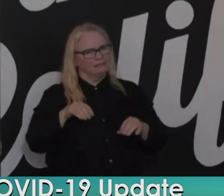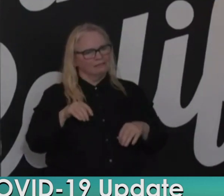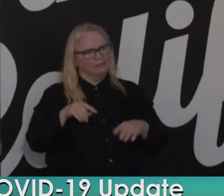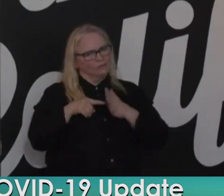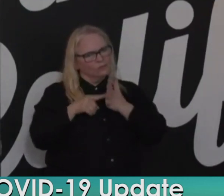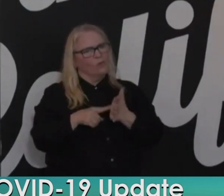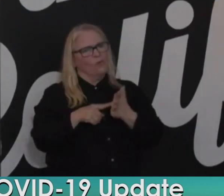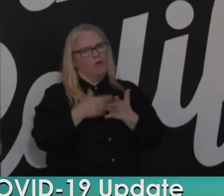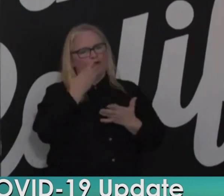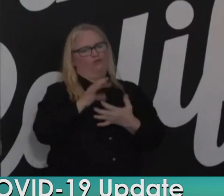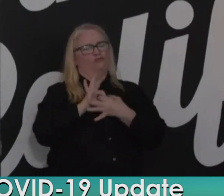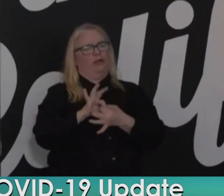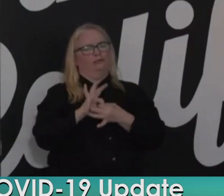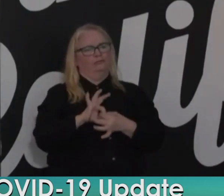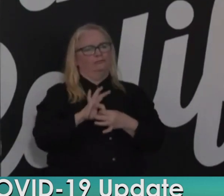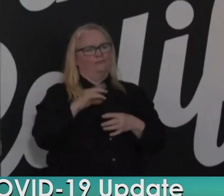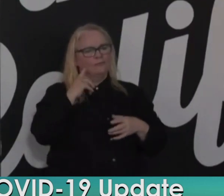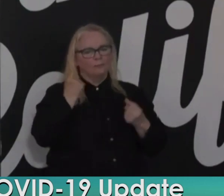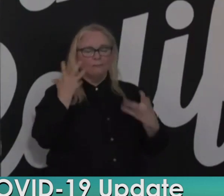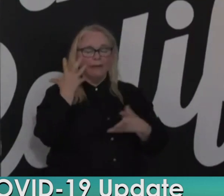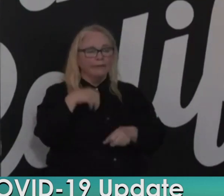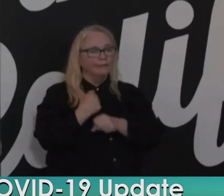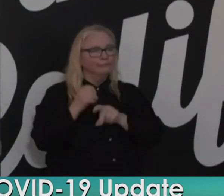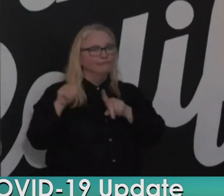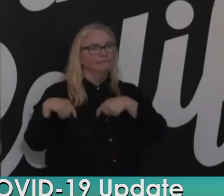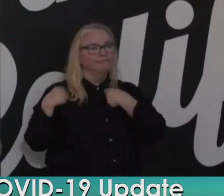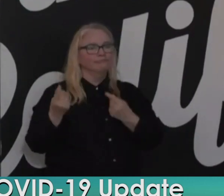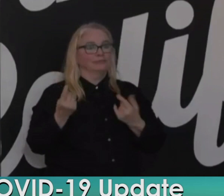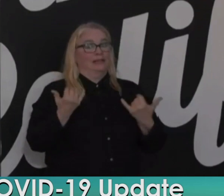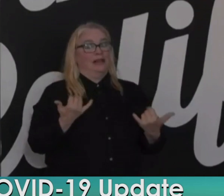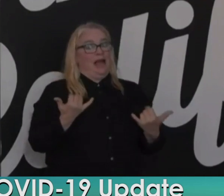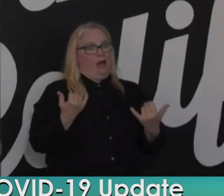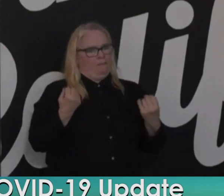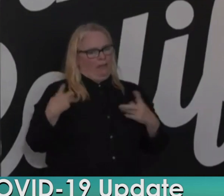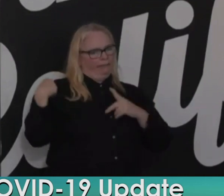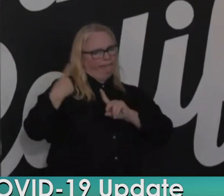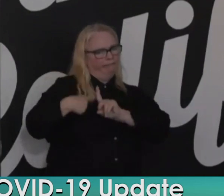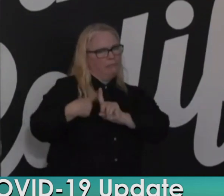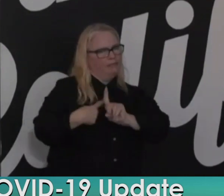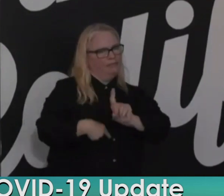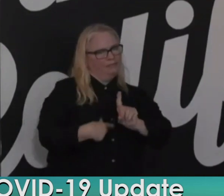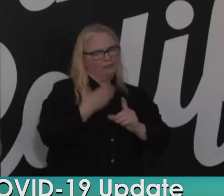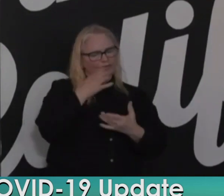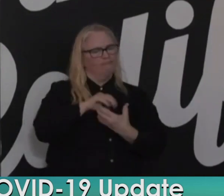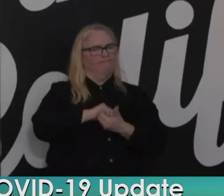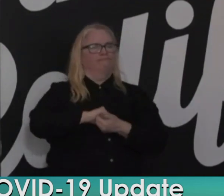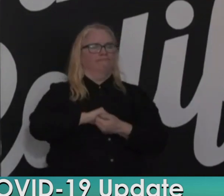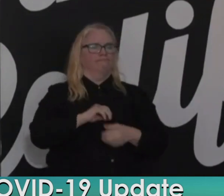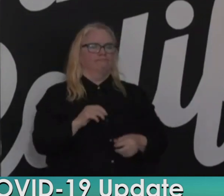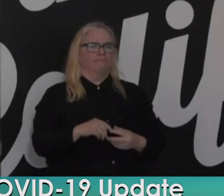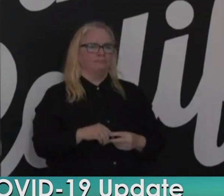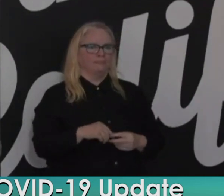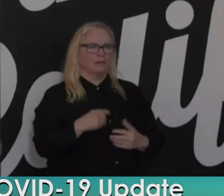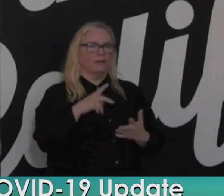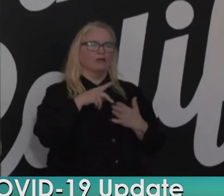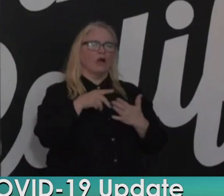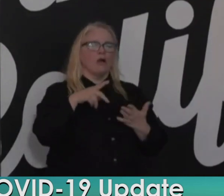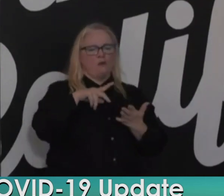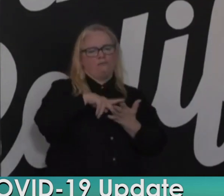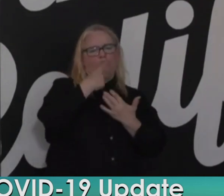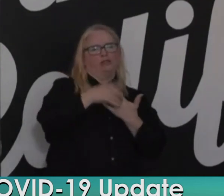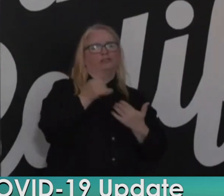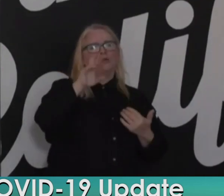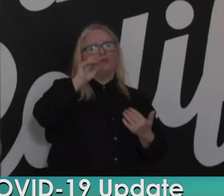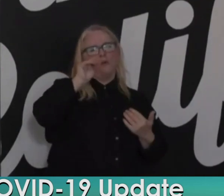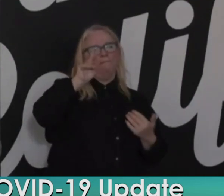but notably many months through this pandemic, including the announcements a few weeks back on Project Roomkey to help Californians that